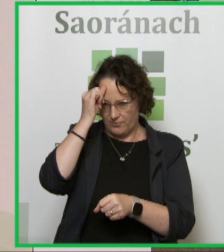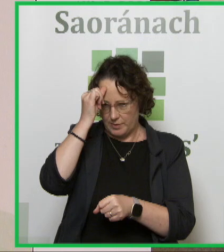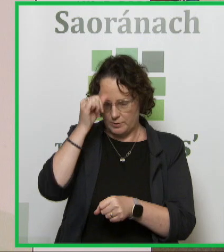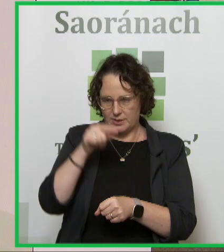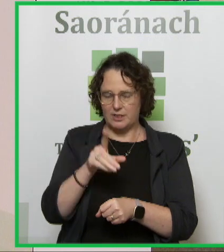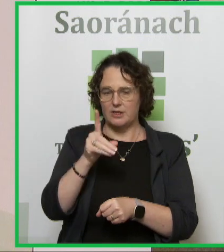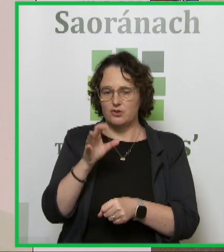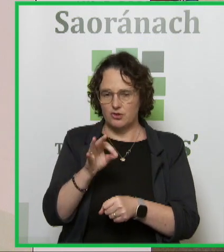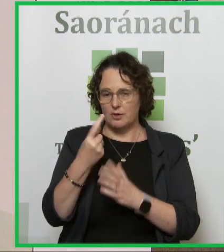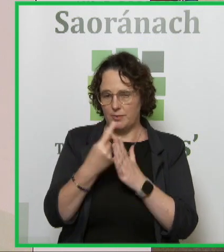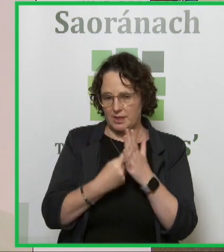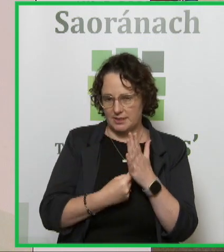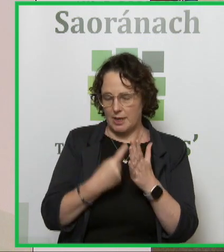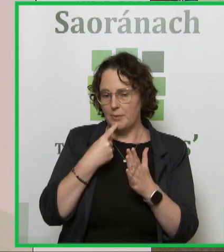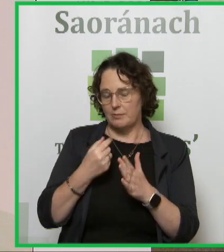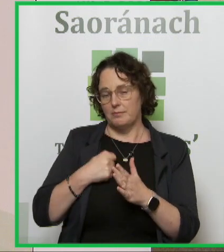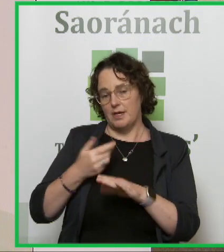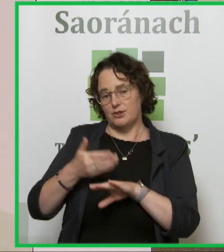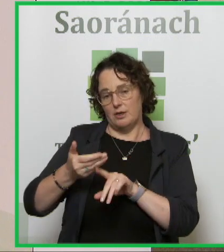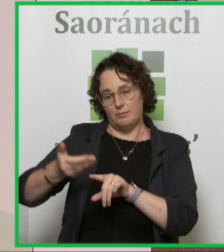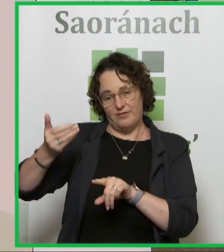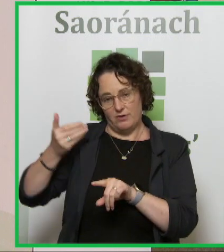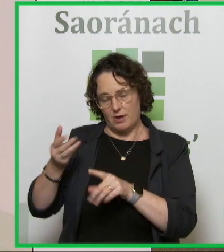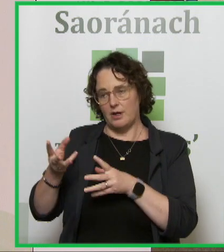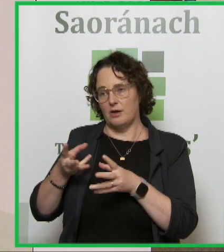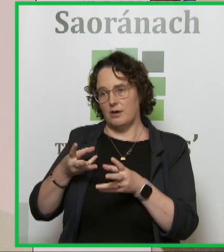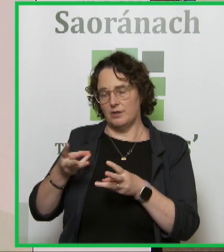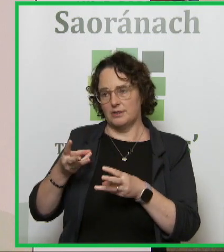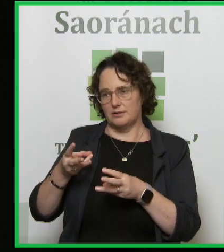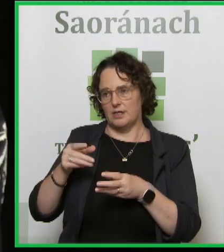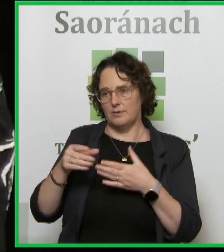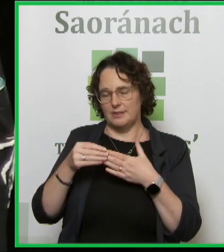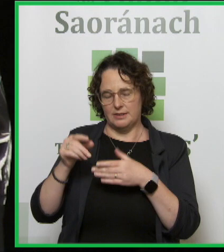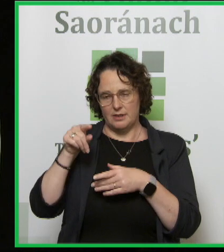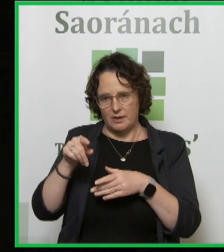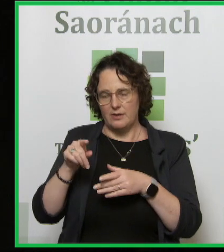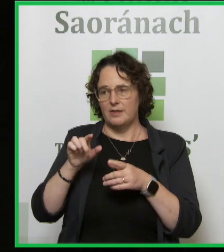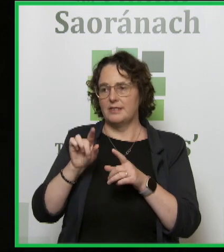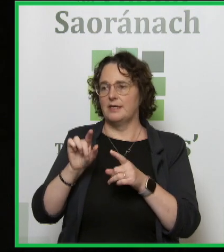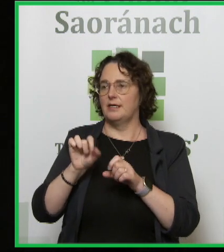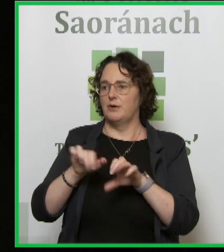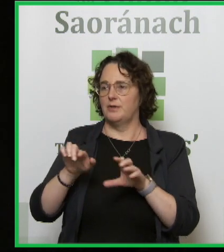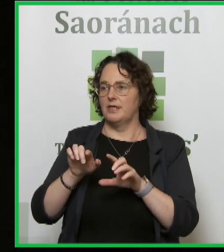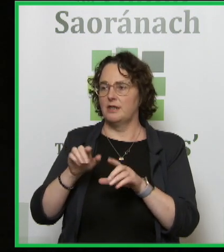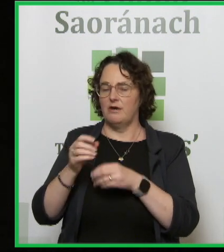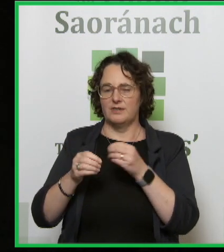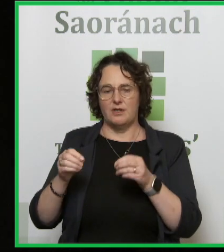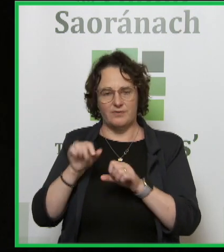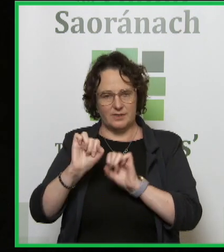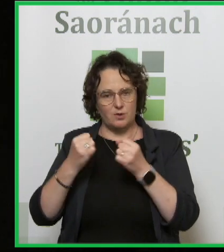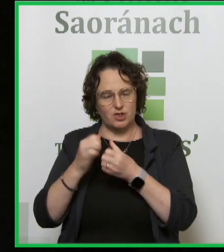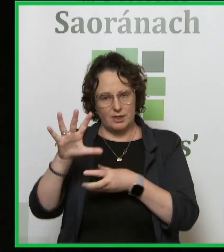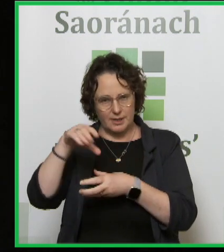policy, but certainly in my previous career I headed up the National Office for Social Inclusion. I've worked on various policies